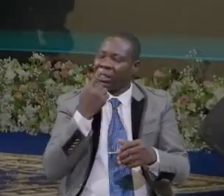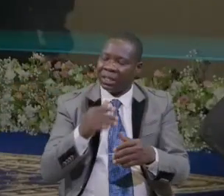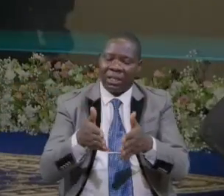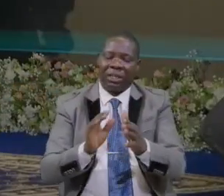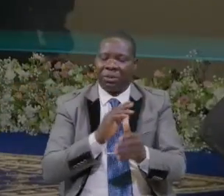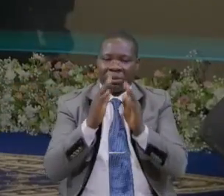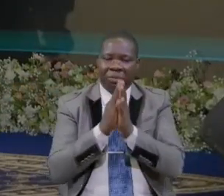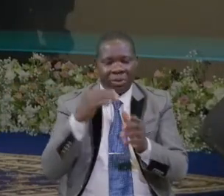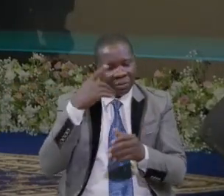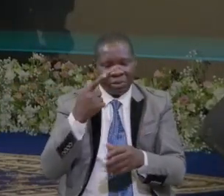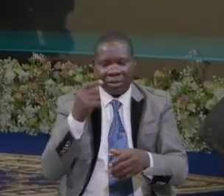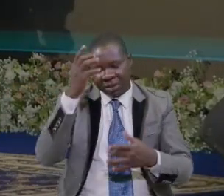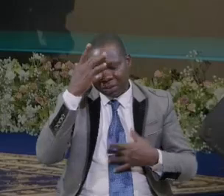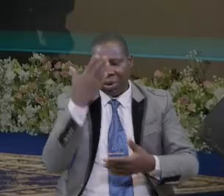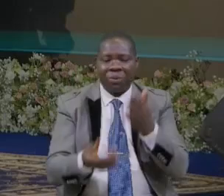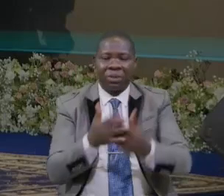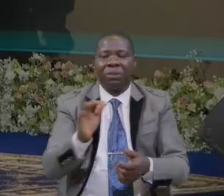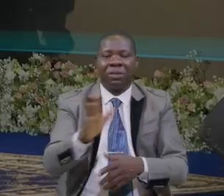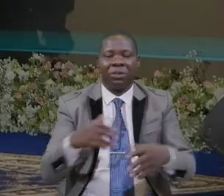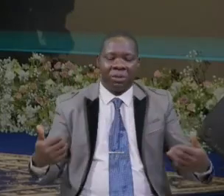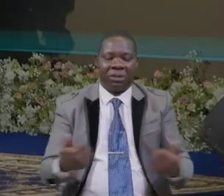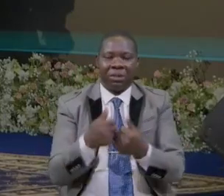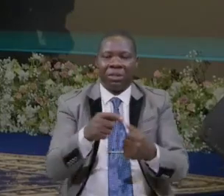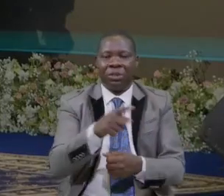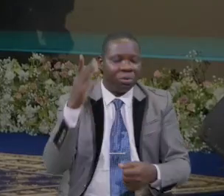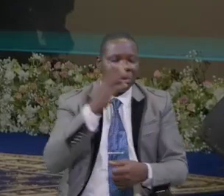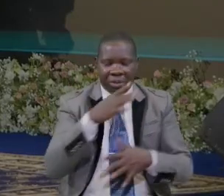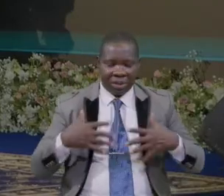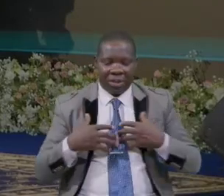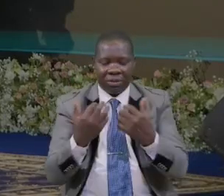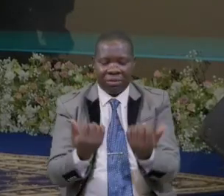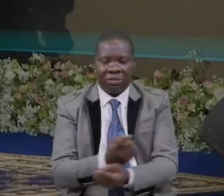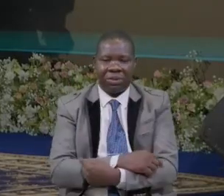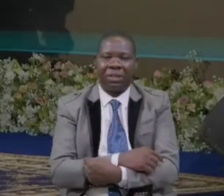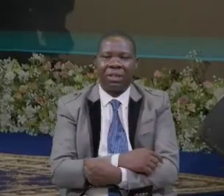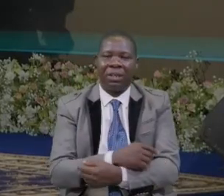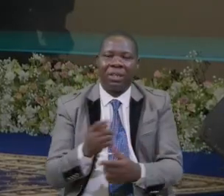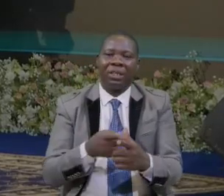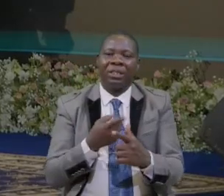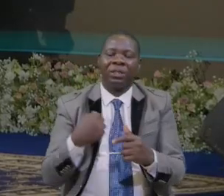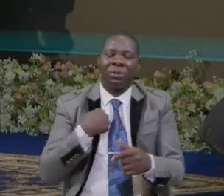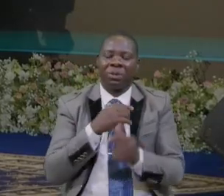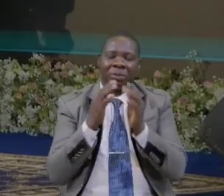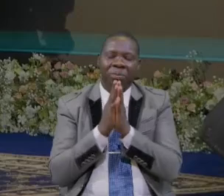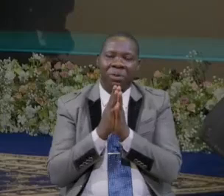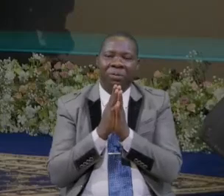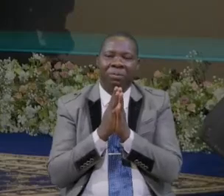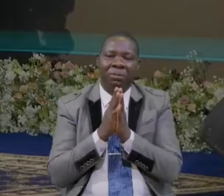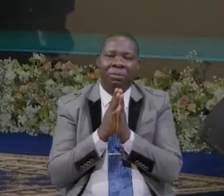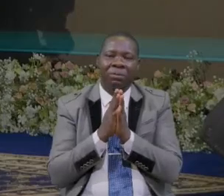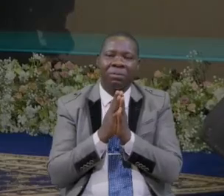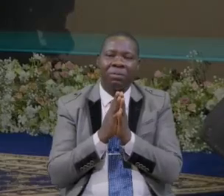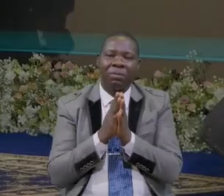your challenge, you are going to be healed today. And then we prayed, not praying from